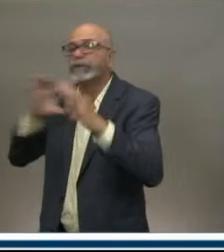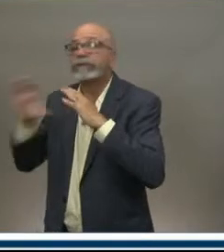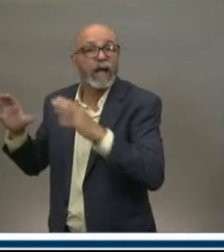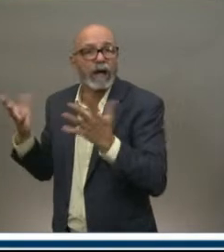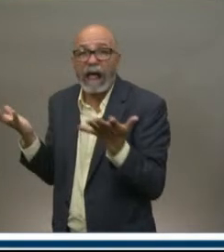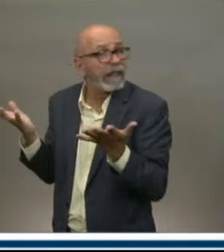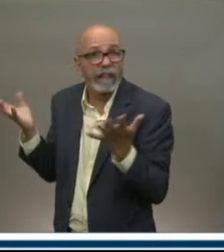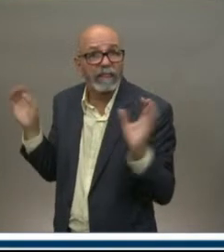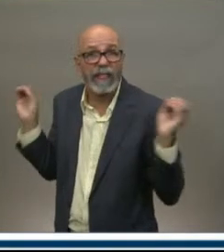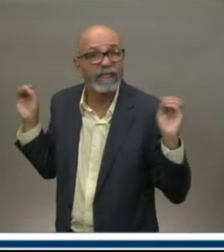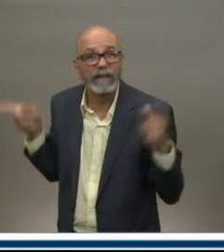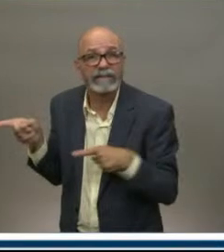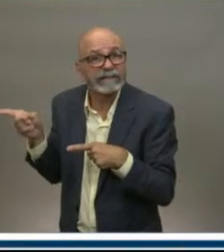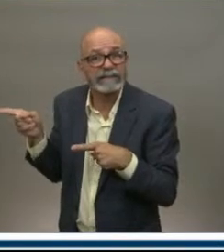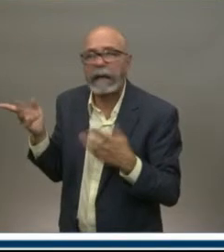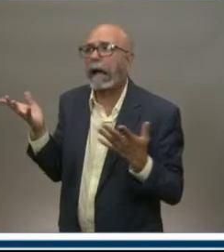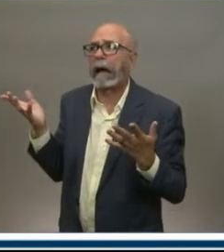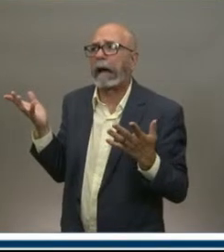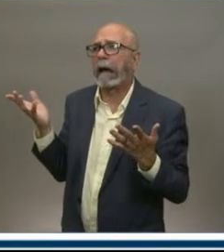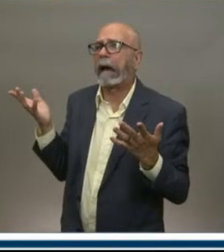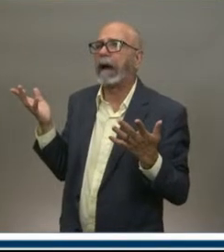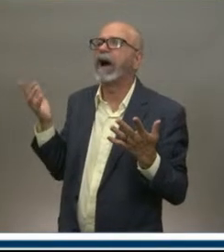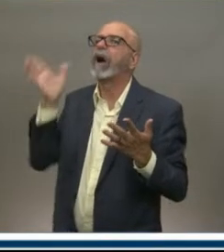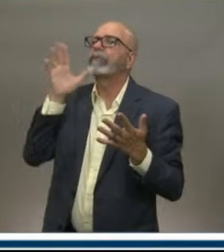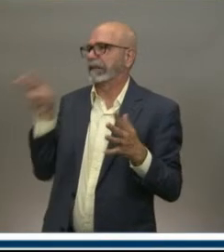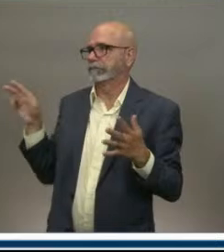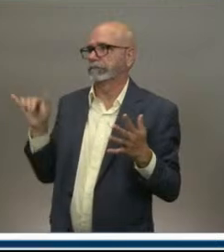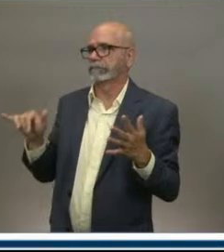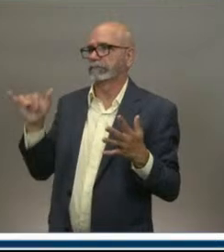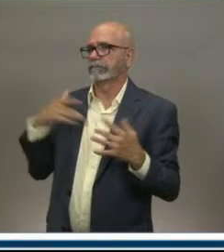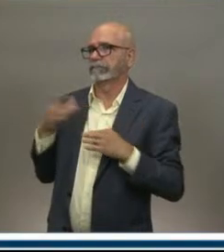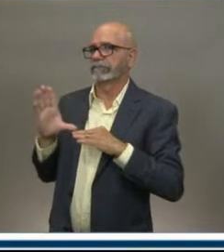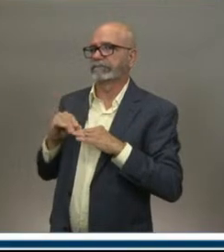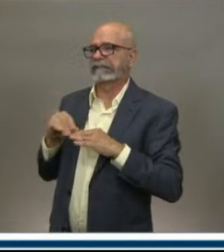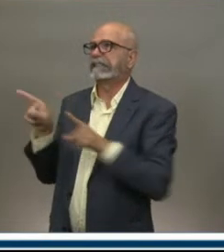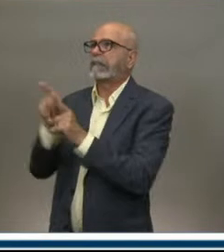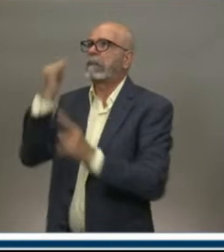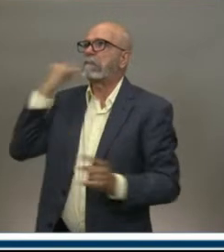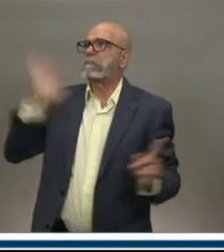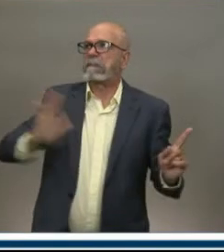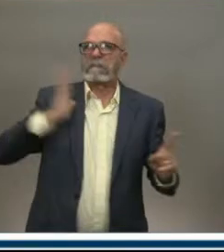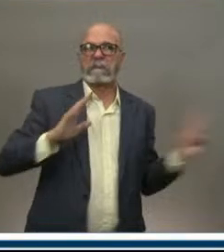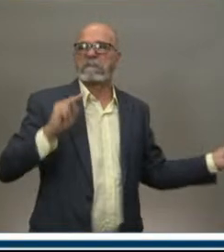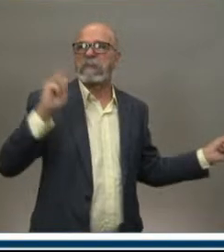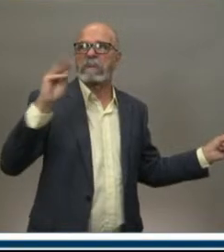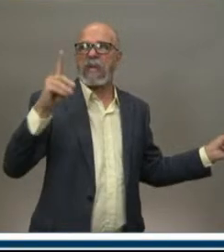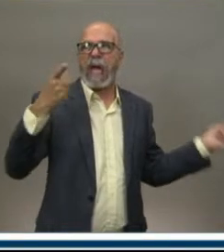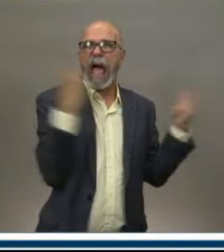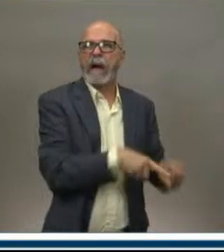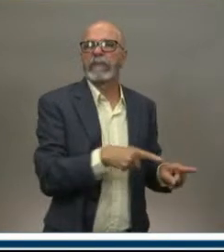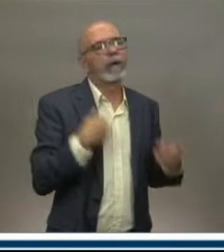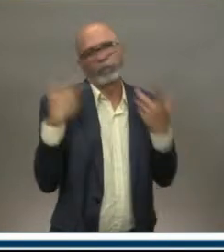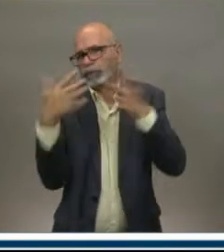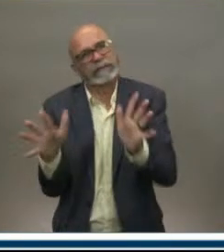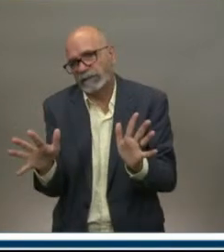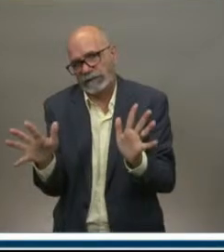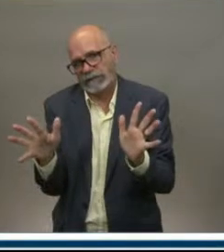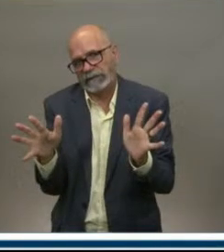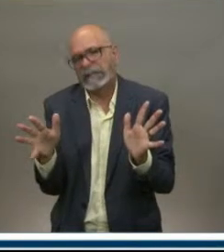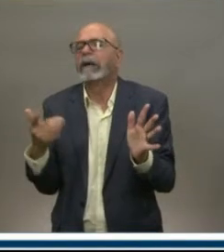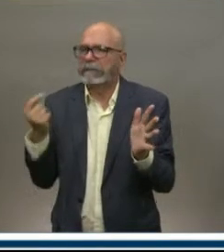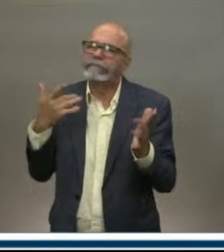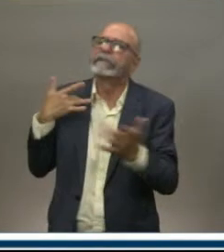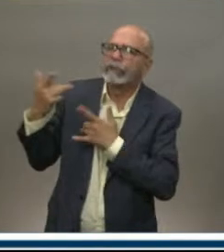reviewers recommend, I think they would have found themselves in a similar, potentially in a similar situation as Northwood, with concerns from family